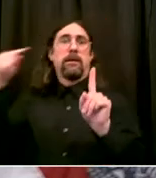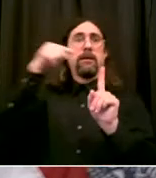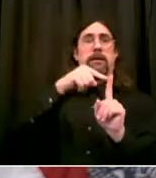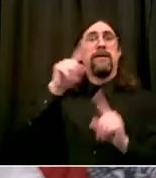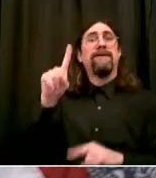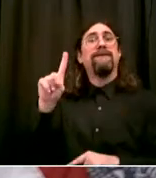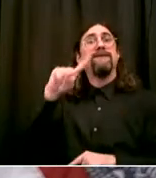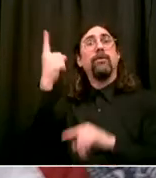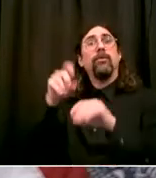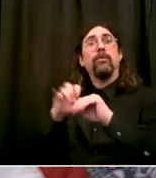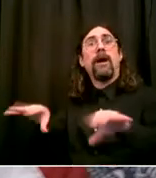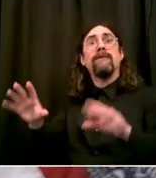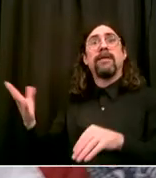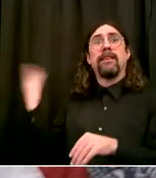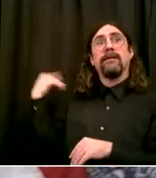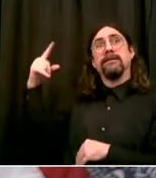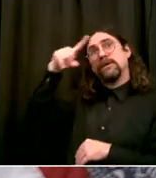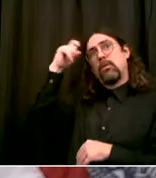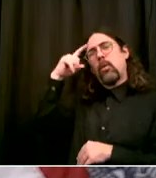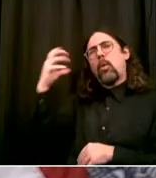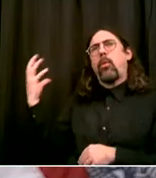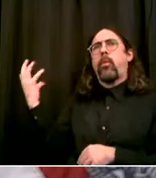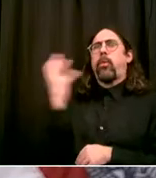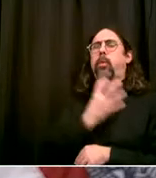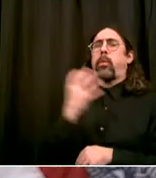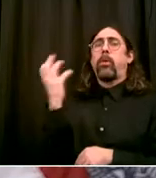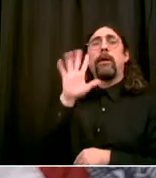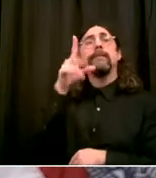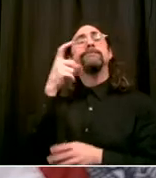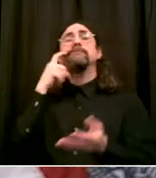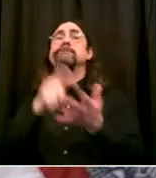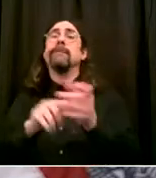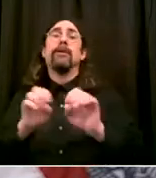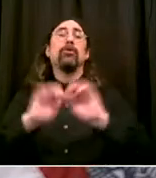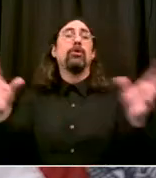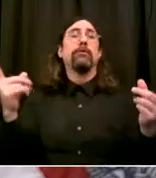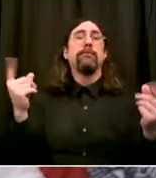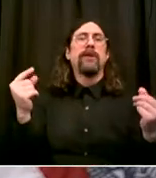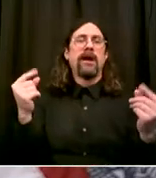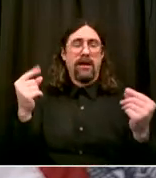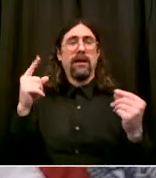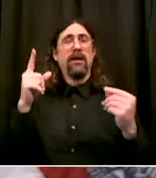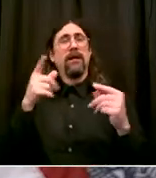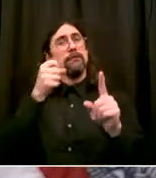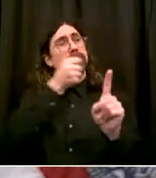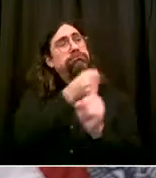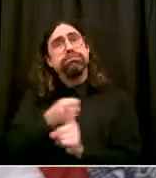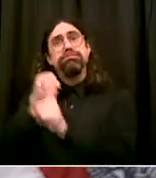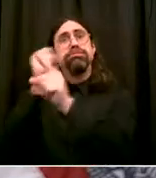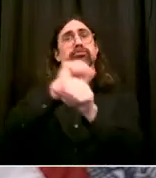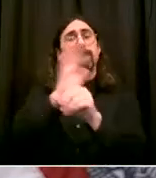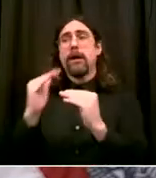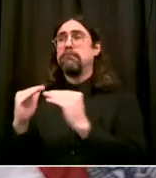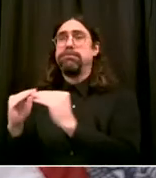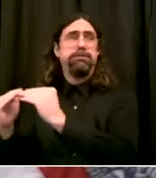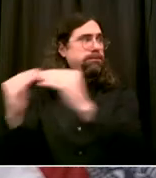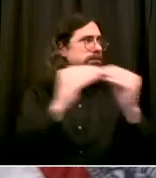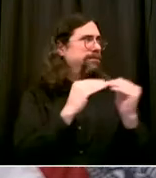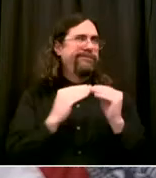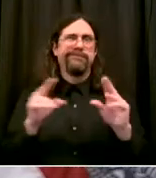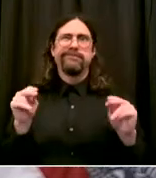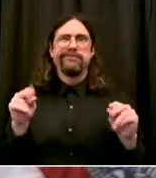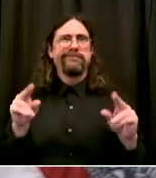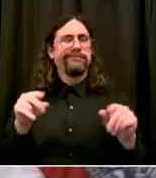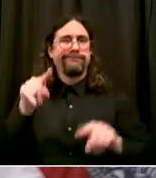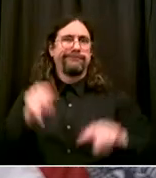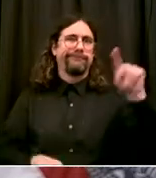folks who had not had enough healthcare in their life historically. That's where the danger still is. So we got to keep focused on that. But absolutely, we're going to